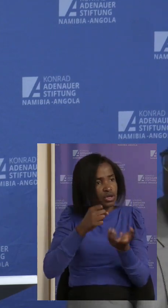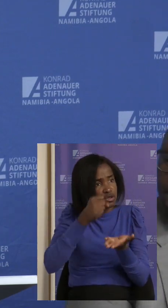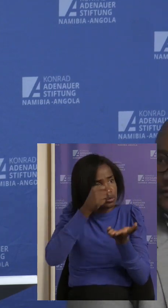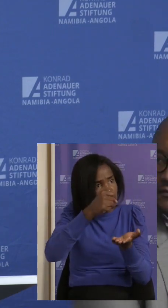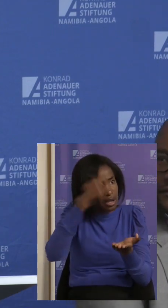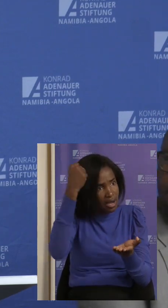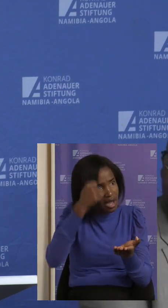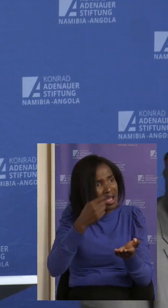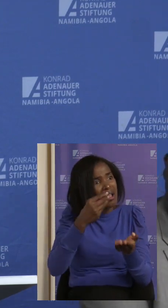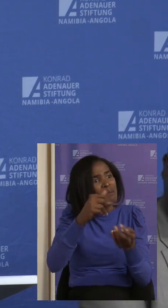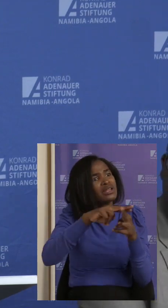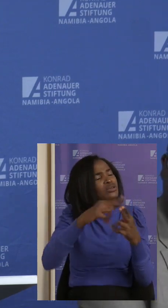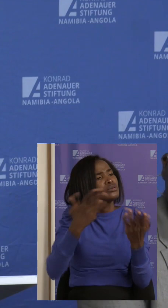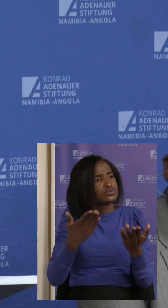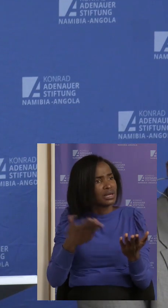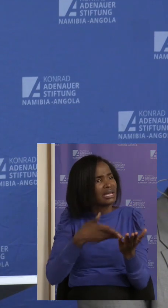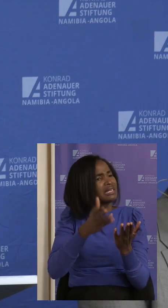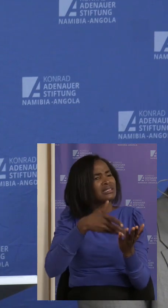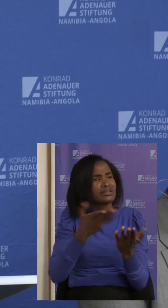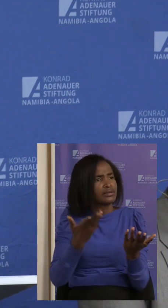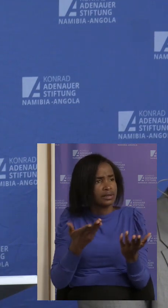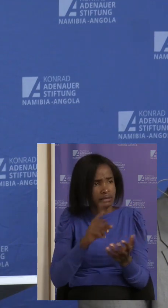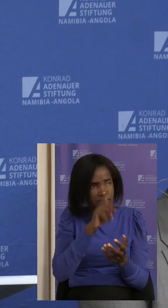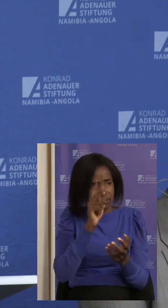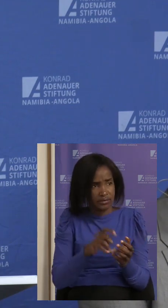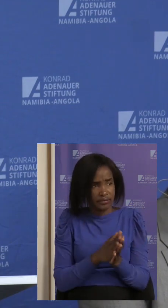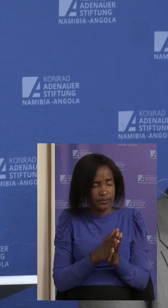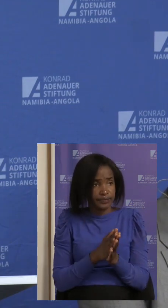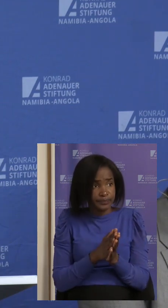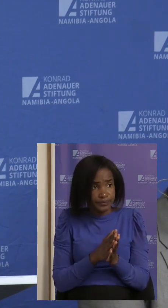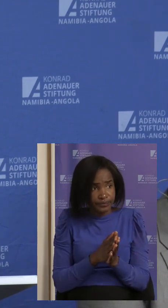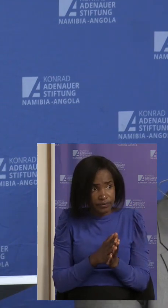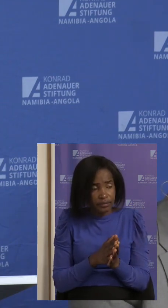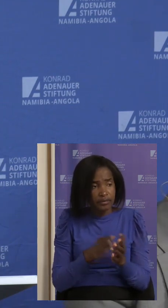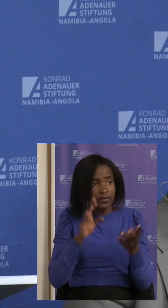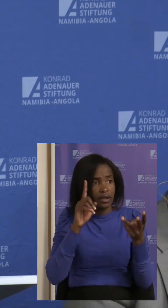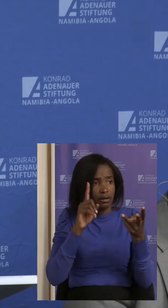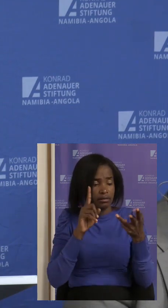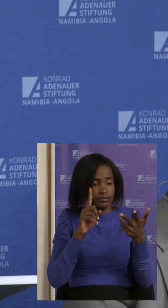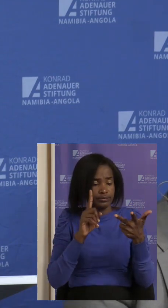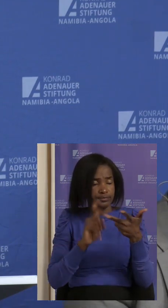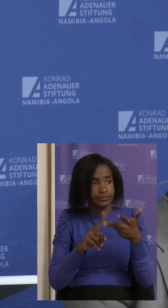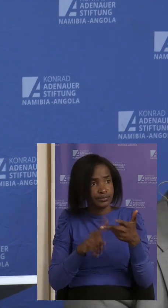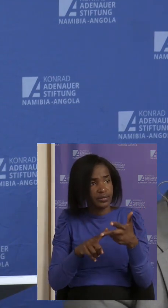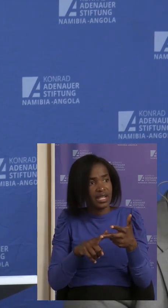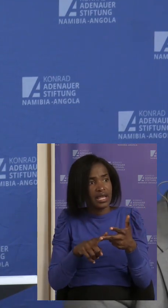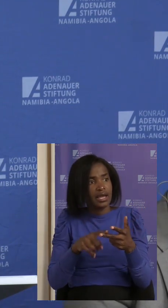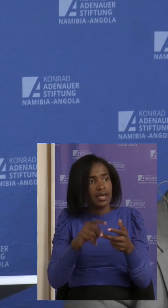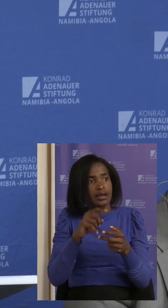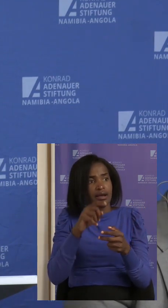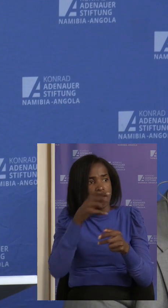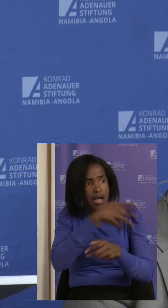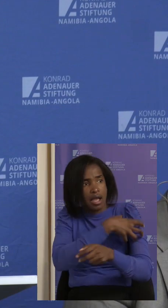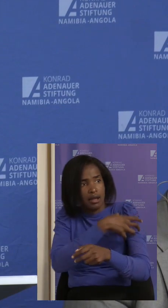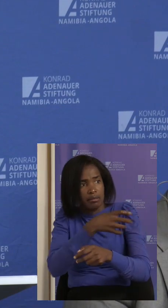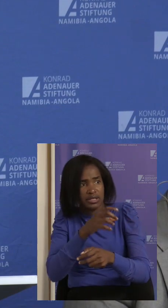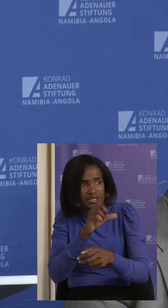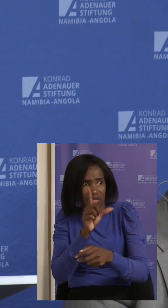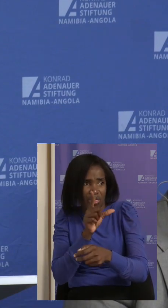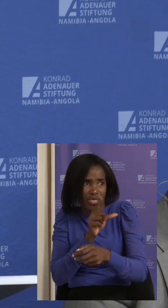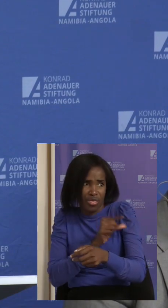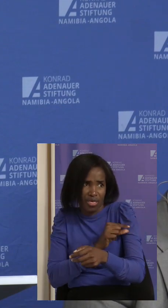an issue with the capacity deficits that we've been speaking about in the